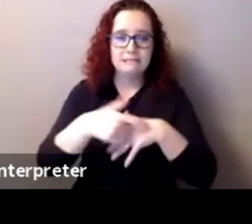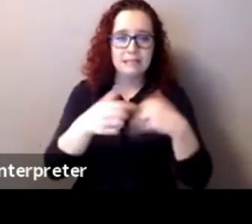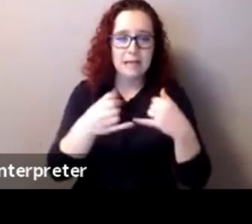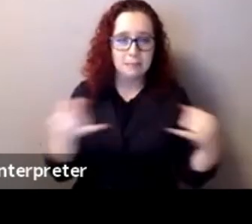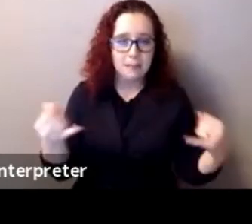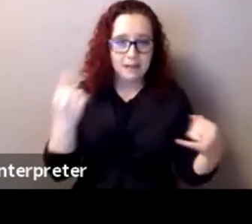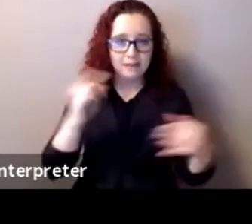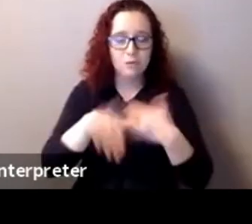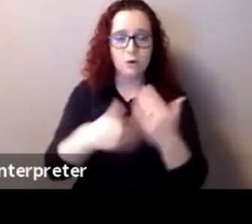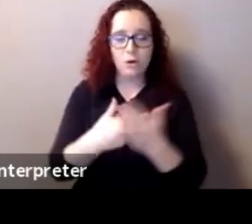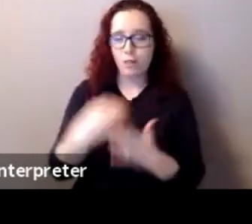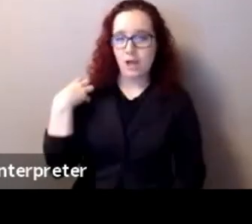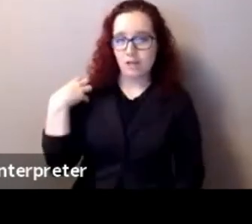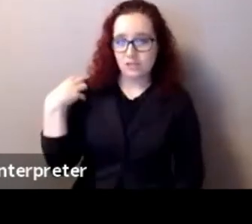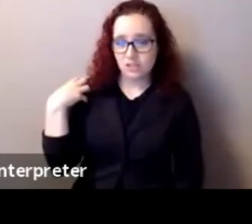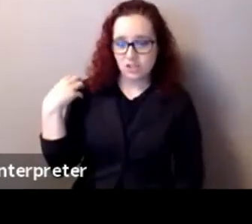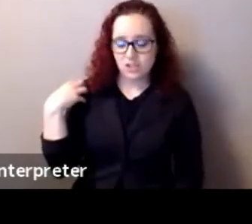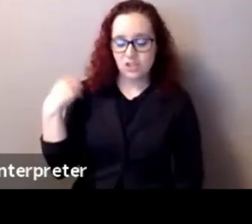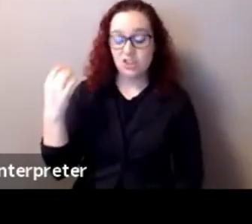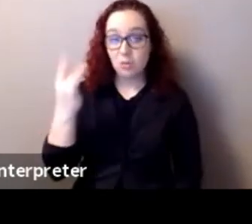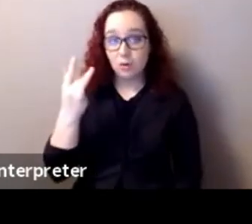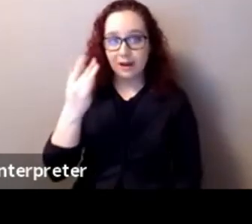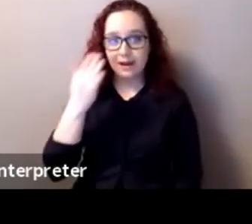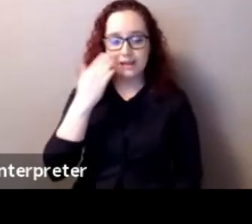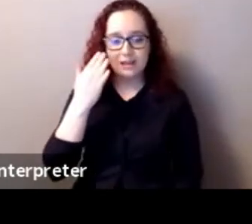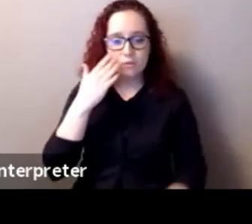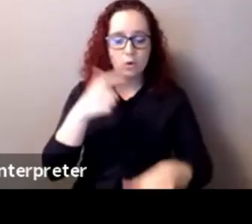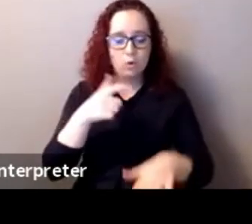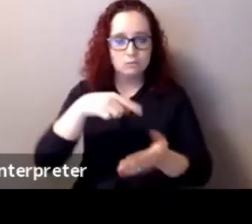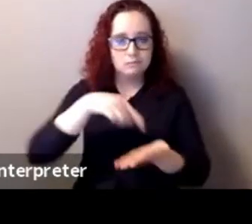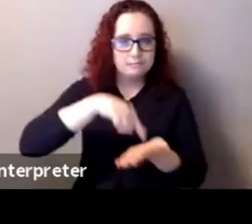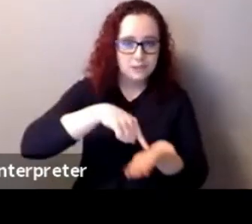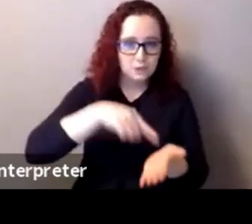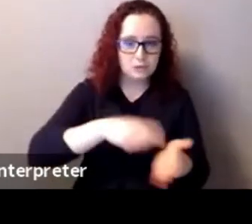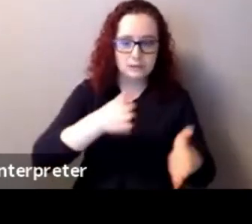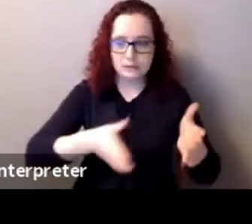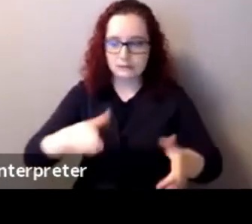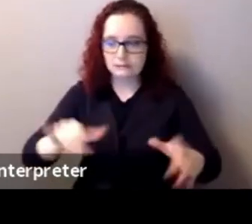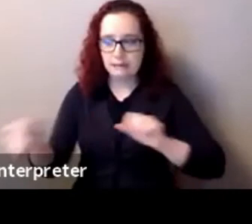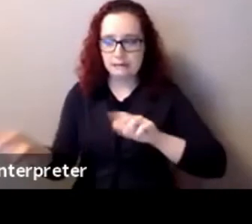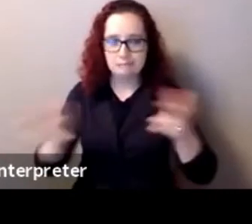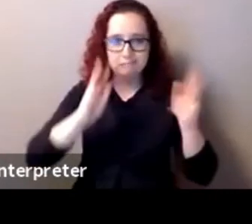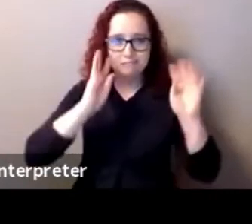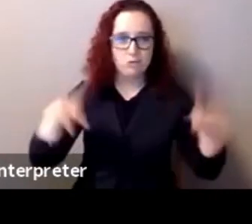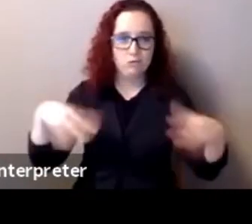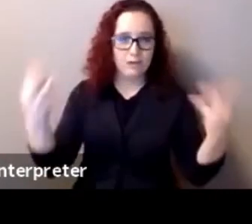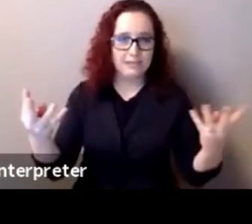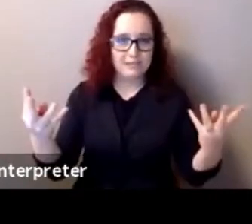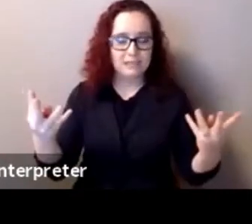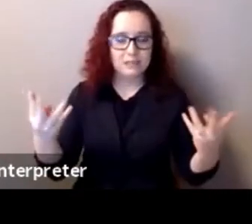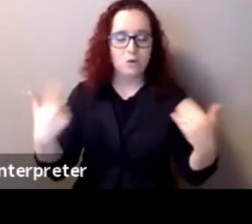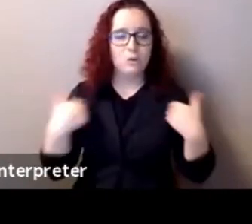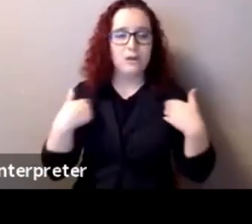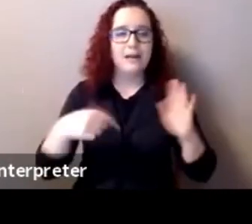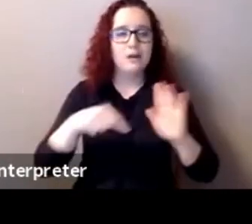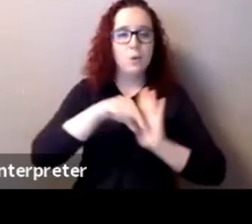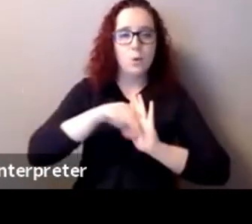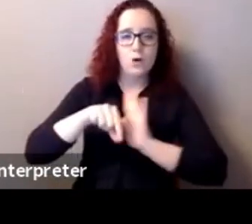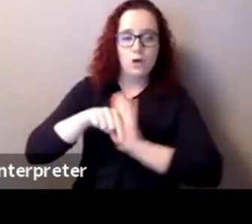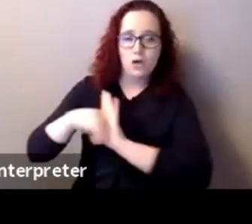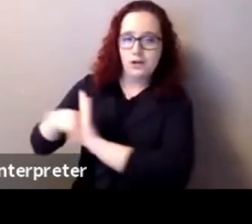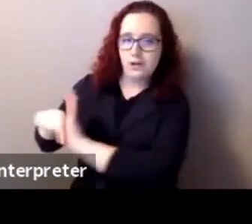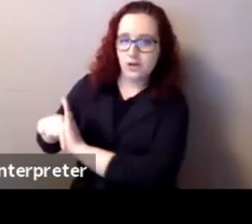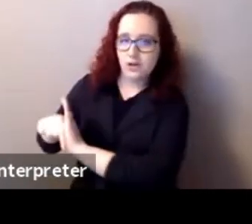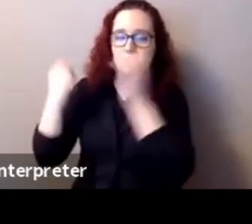each officer, because as we know with timelines and deadlines, things get a little crazy. So we did it things by quarterly, right? For